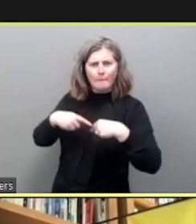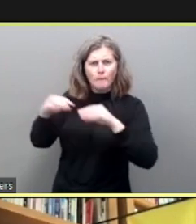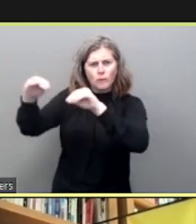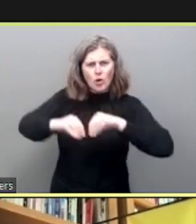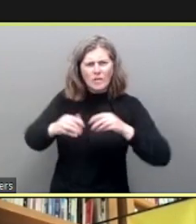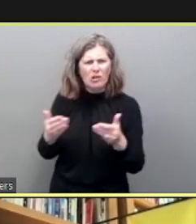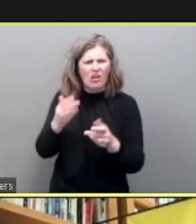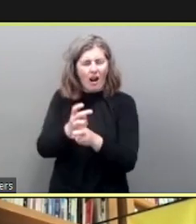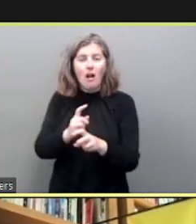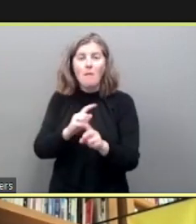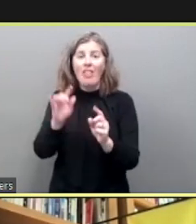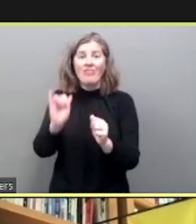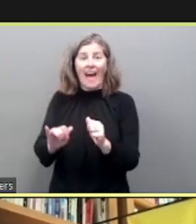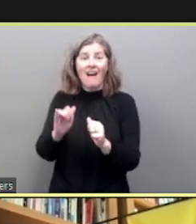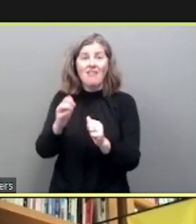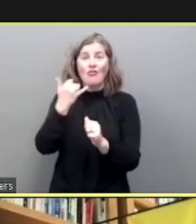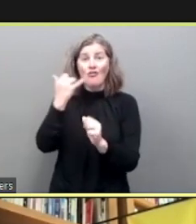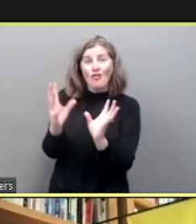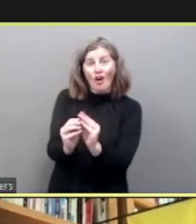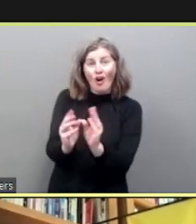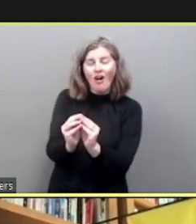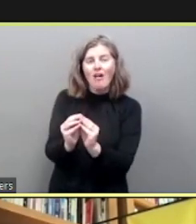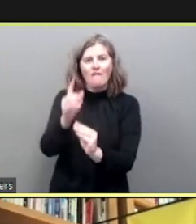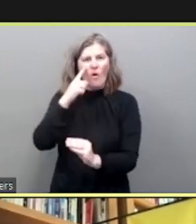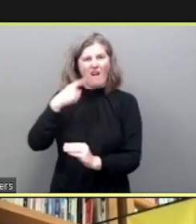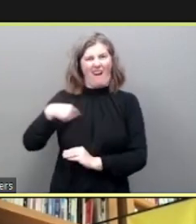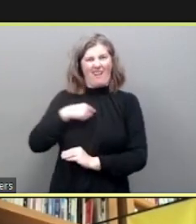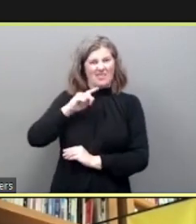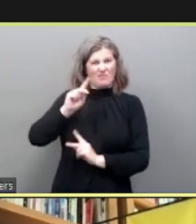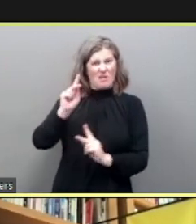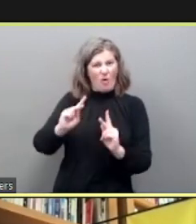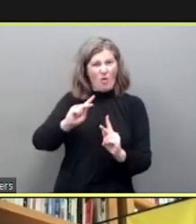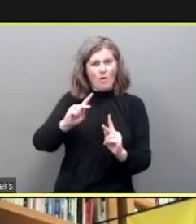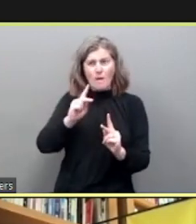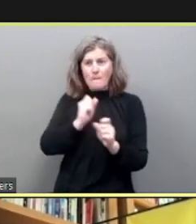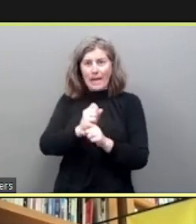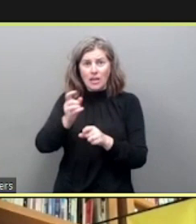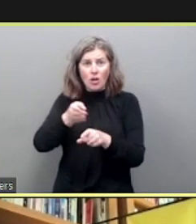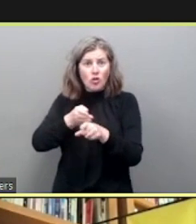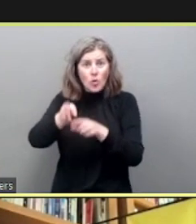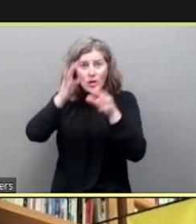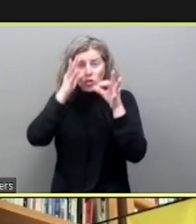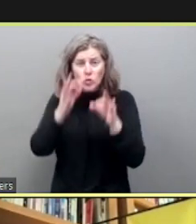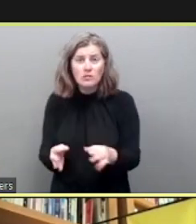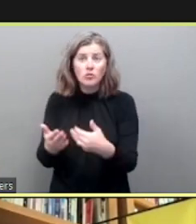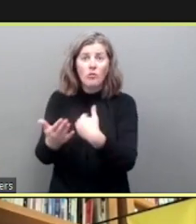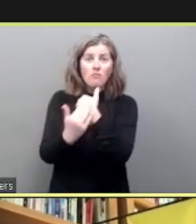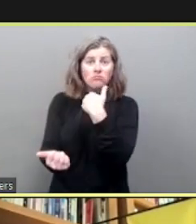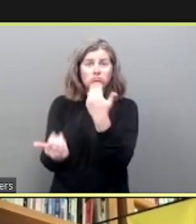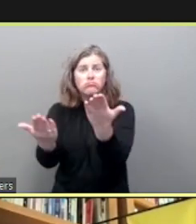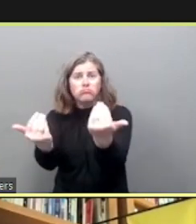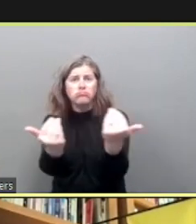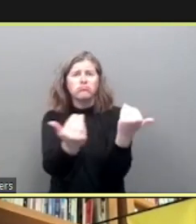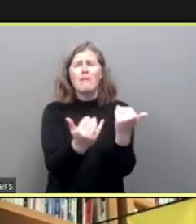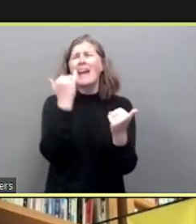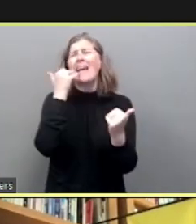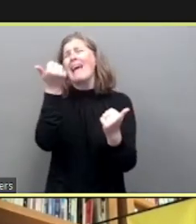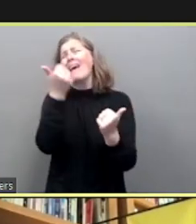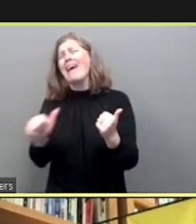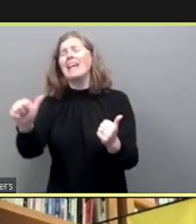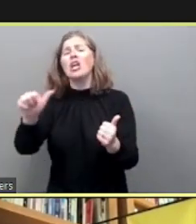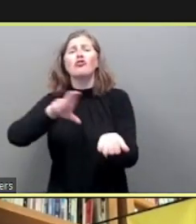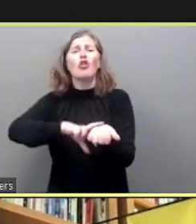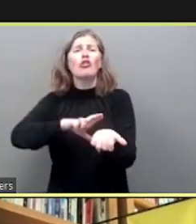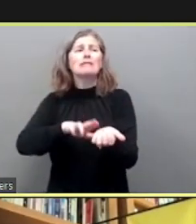But that call is not just for people making career choices to go into nursing, but if there are any nurses